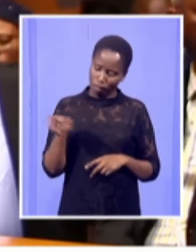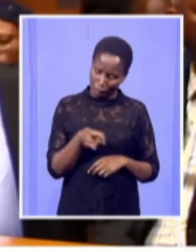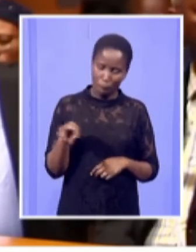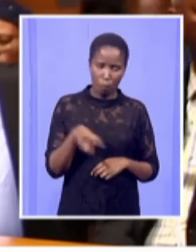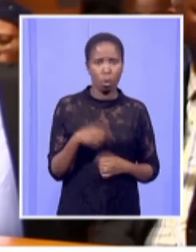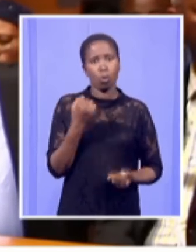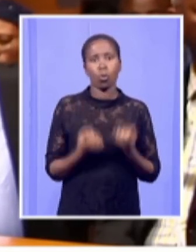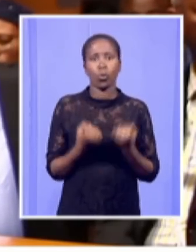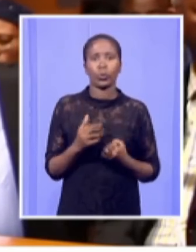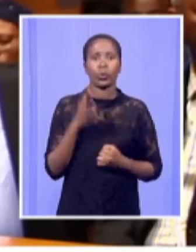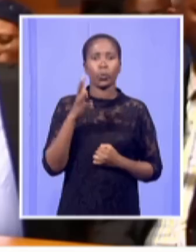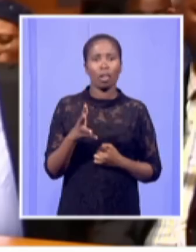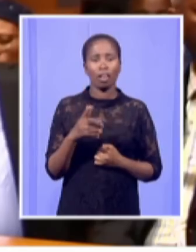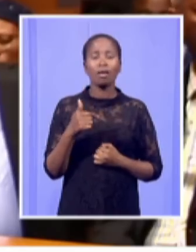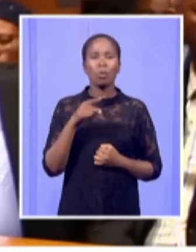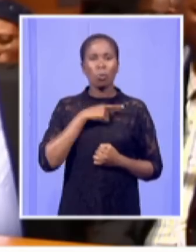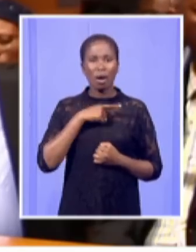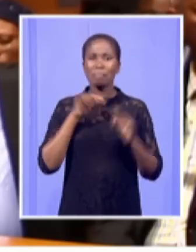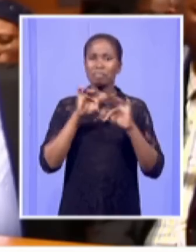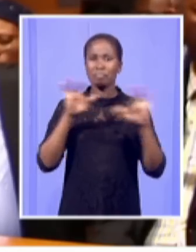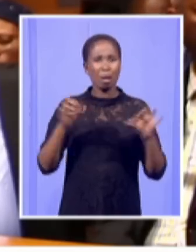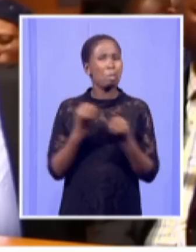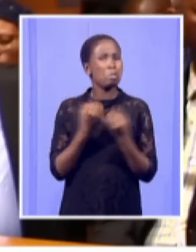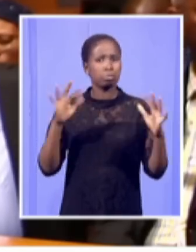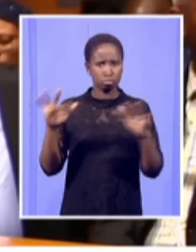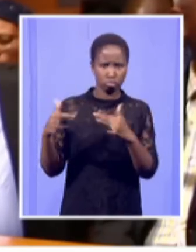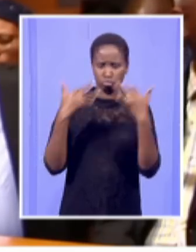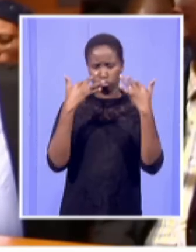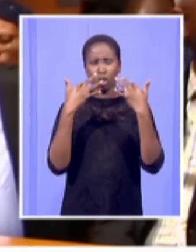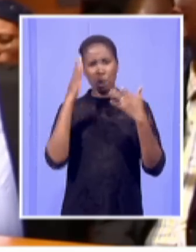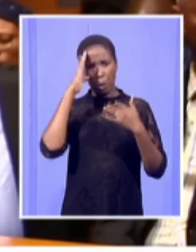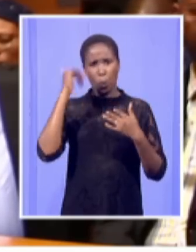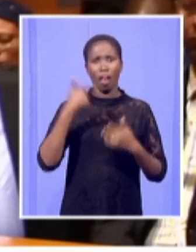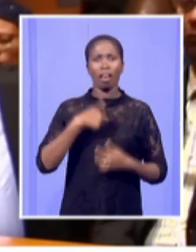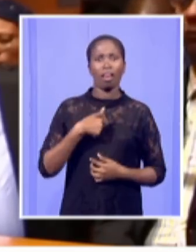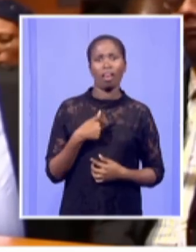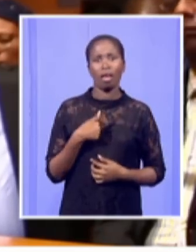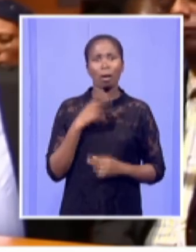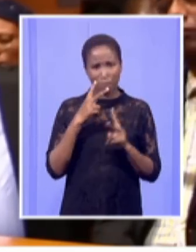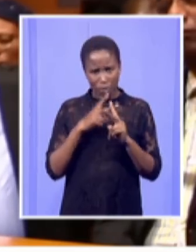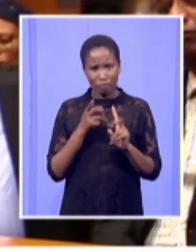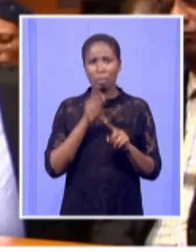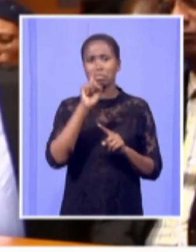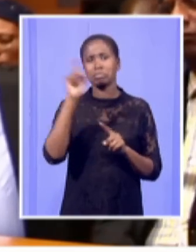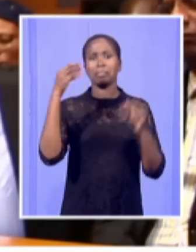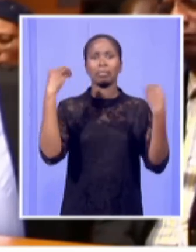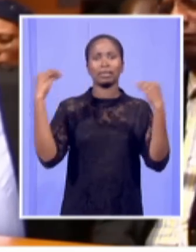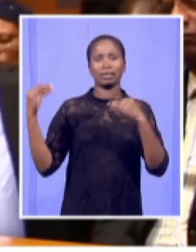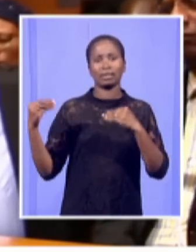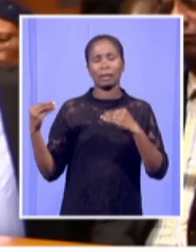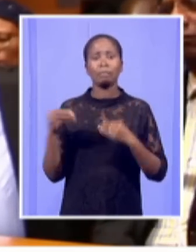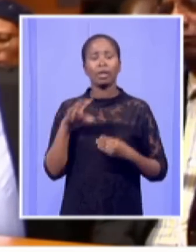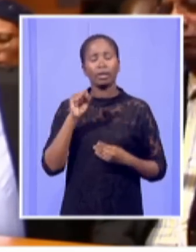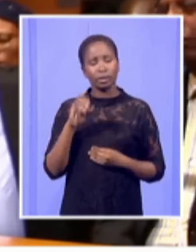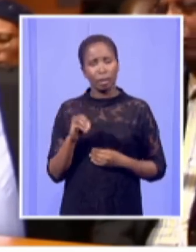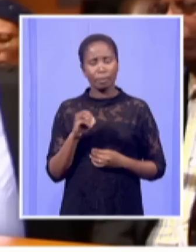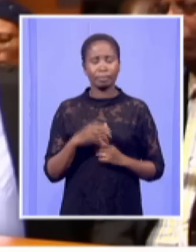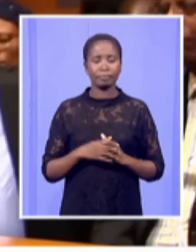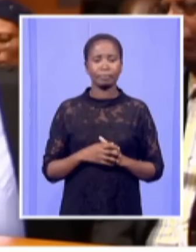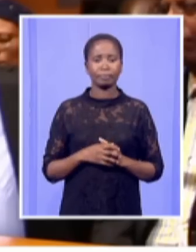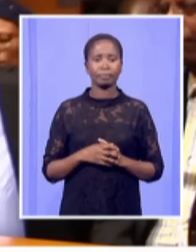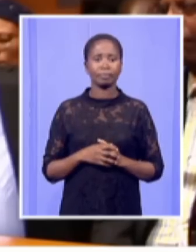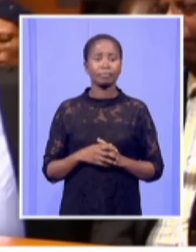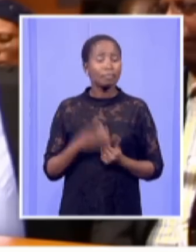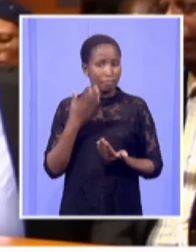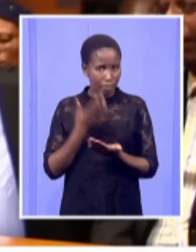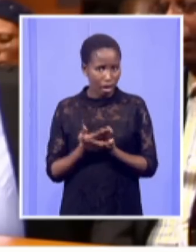am relatively well known in the Republic of South Africa, particularly in business circles. It is outside any realm of